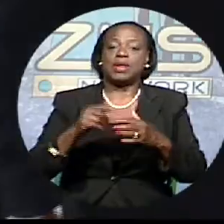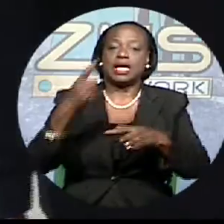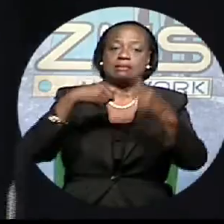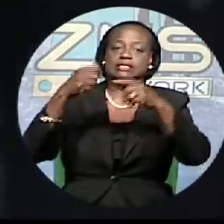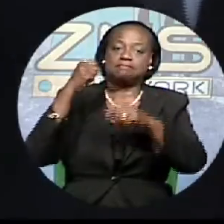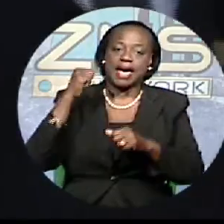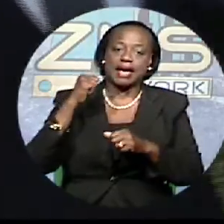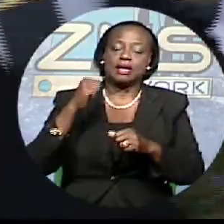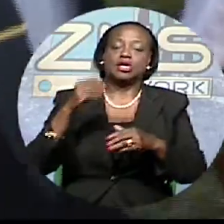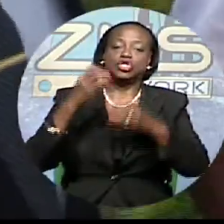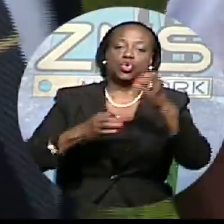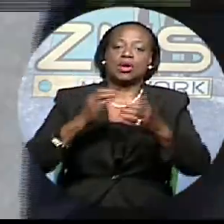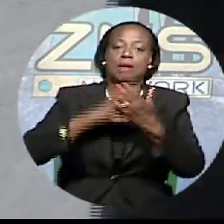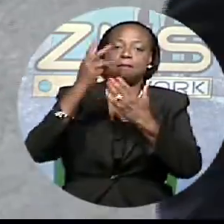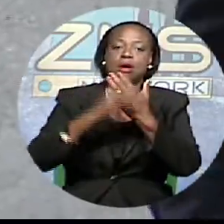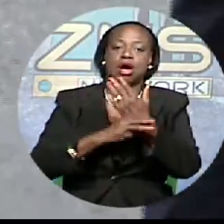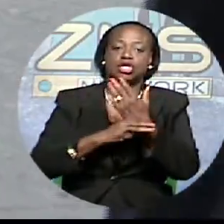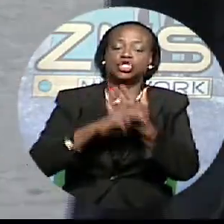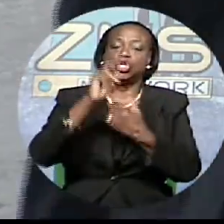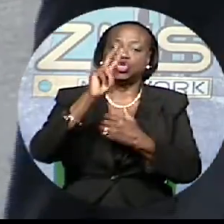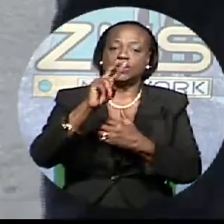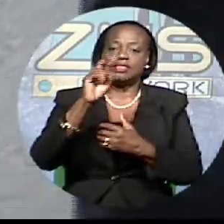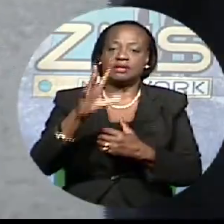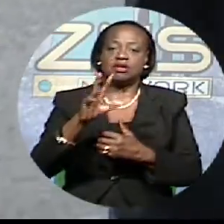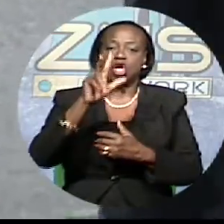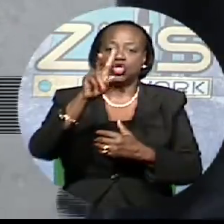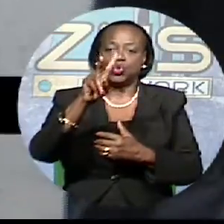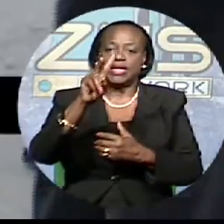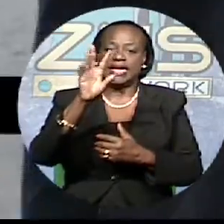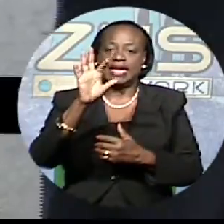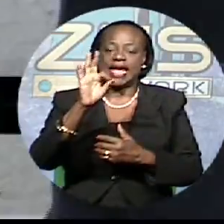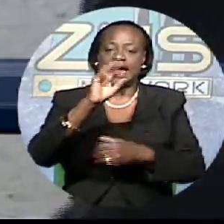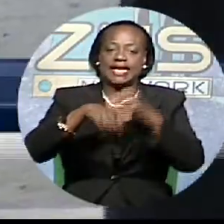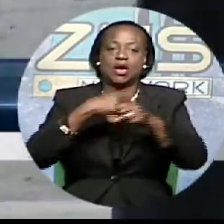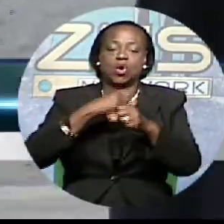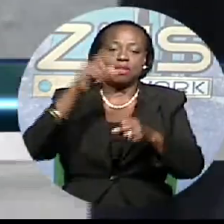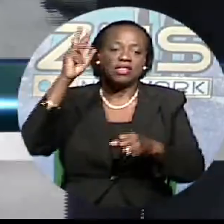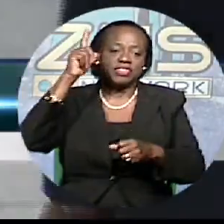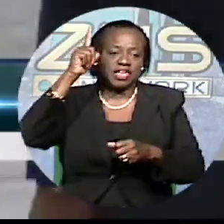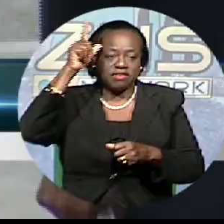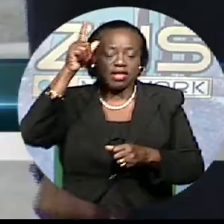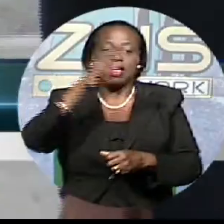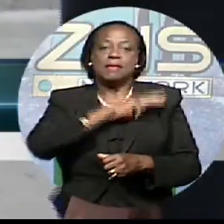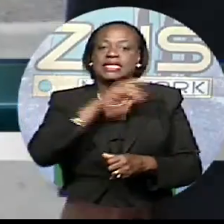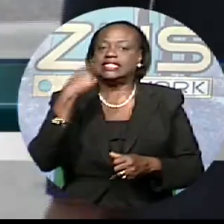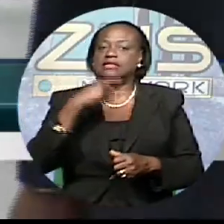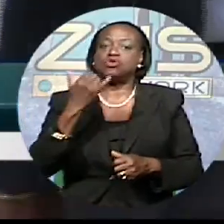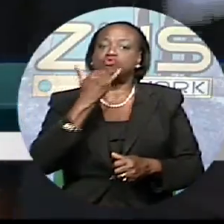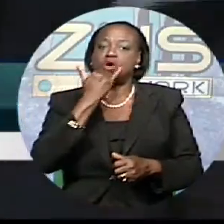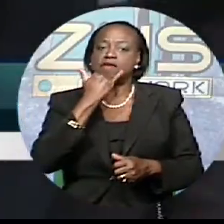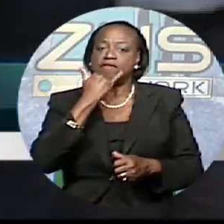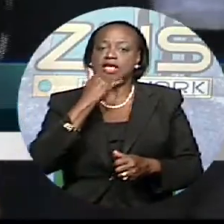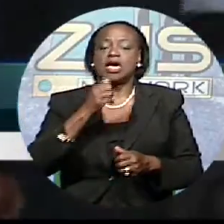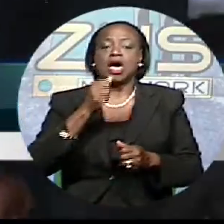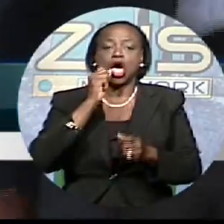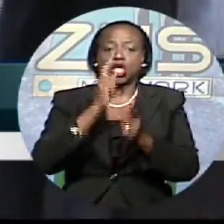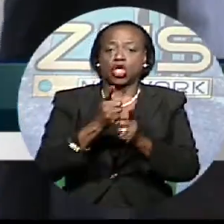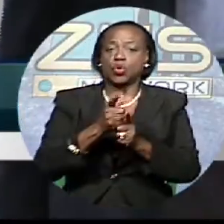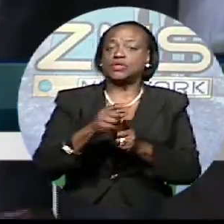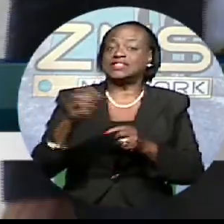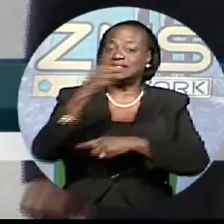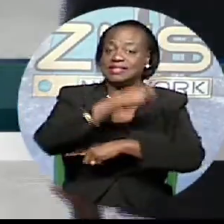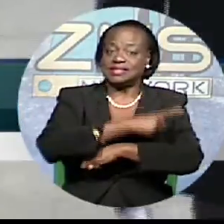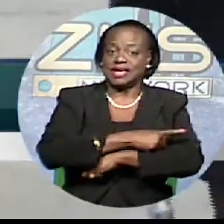March 23rd. And 29-year-old Letirio Missick claimed he was wrongfully accused today when he appeared before